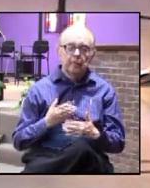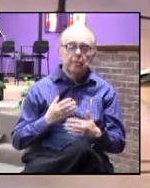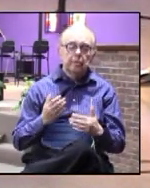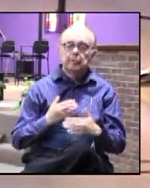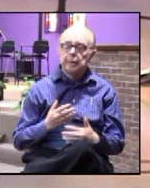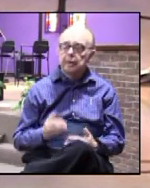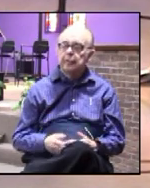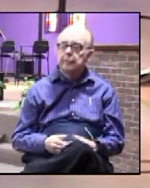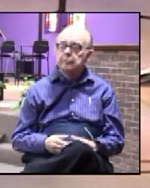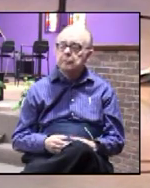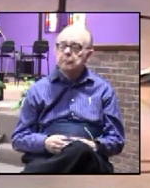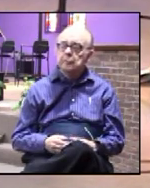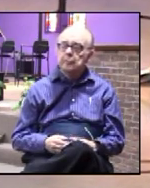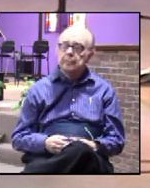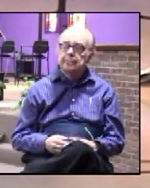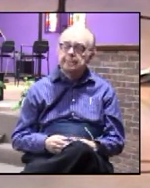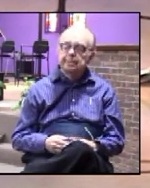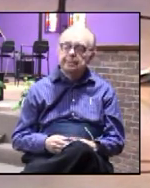breathe.